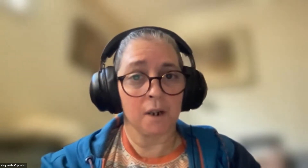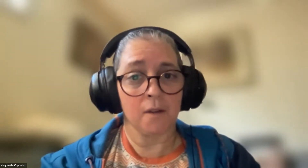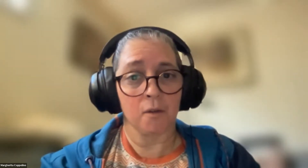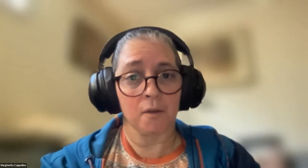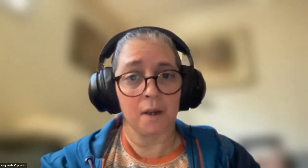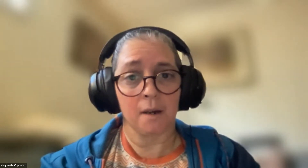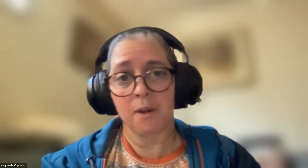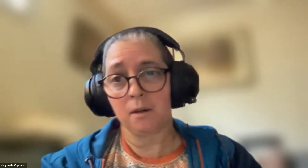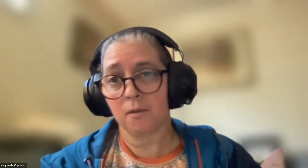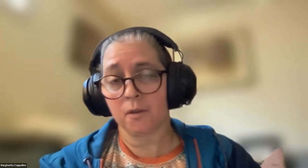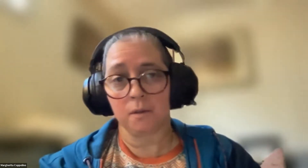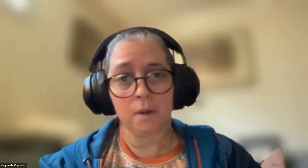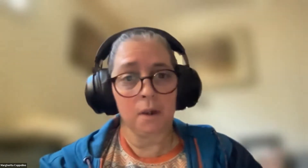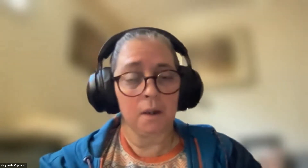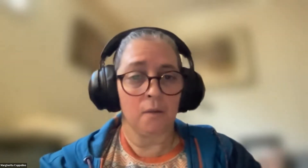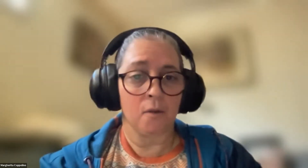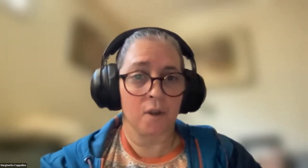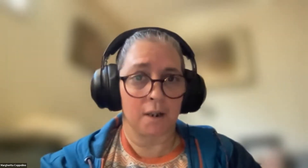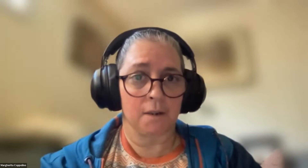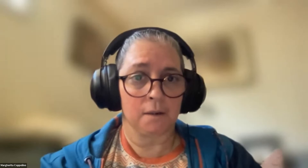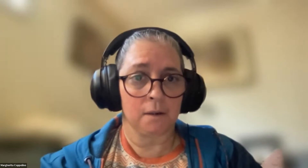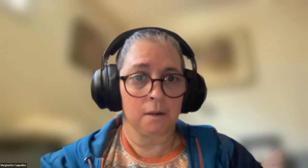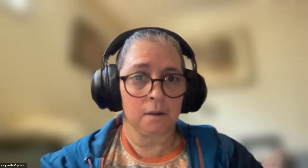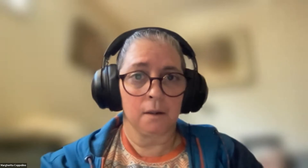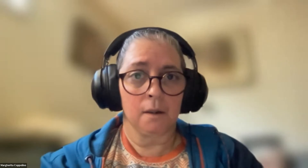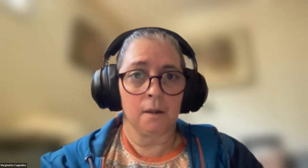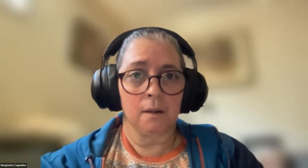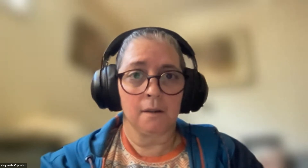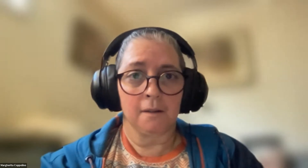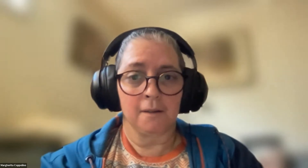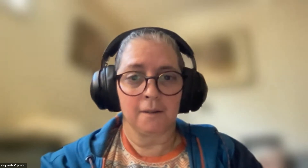those organisations are being listed in the chat.